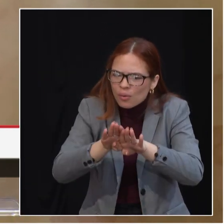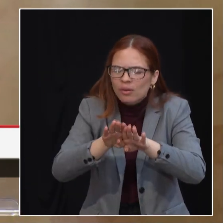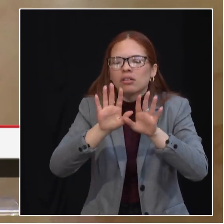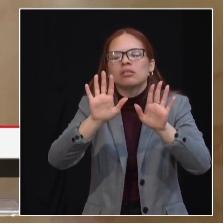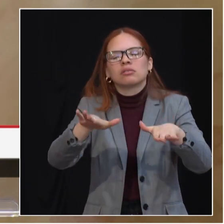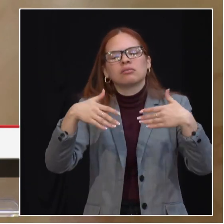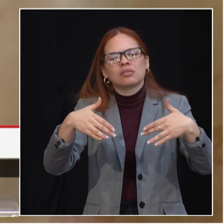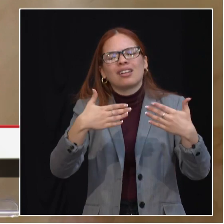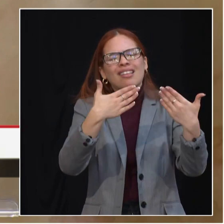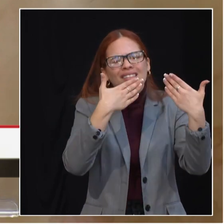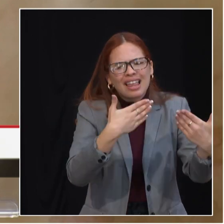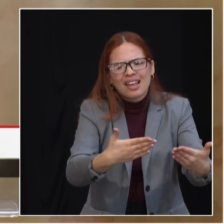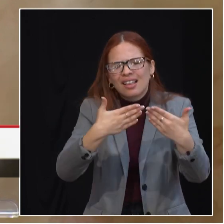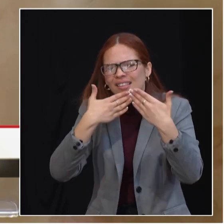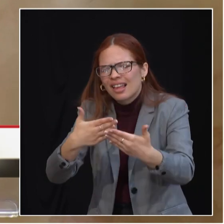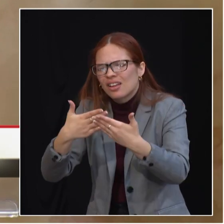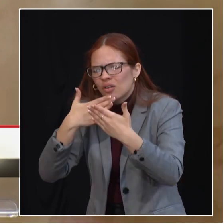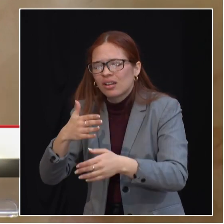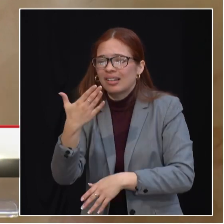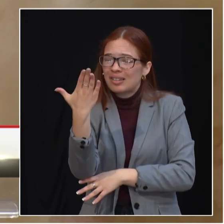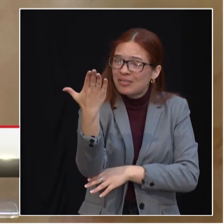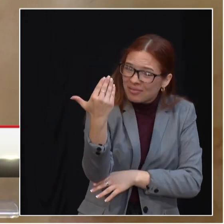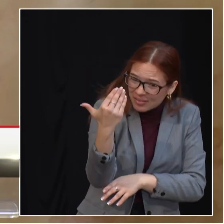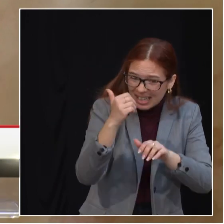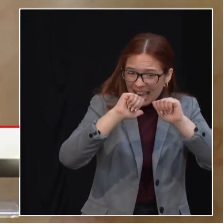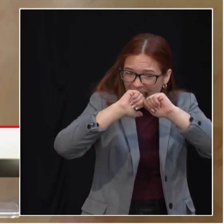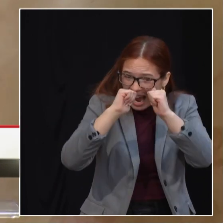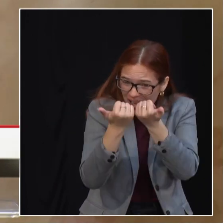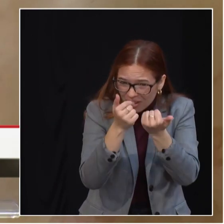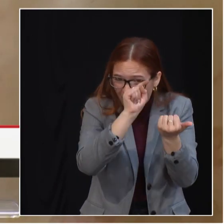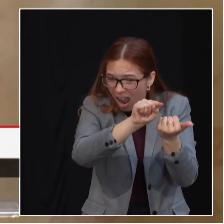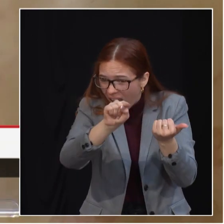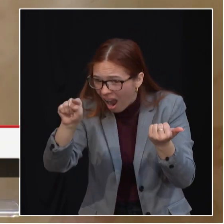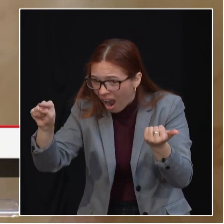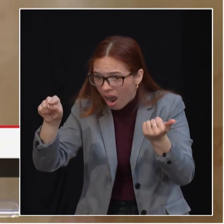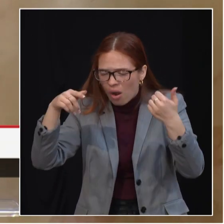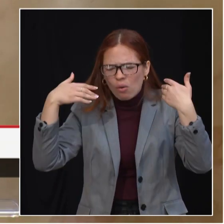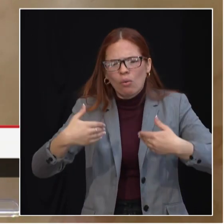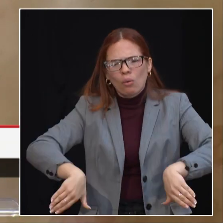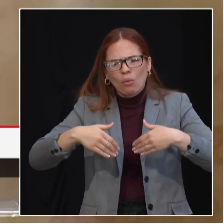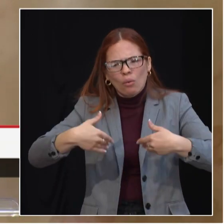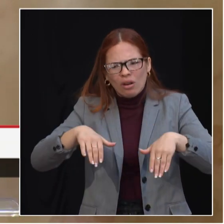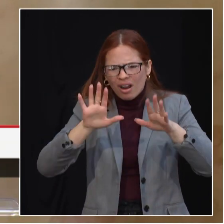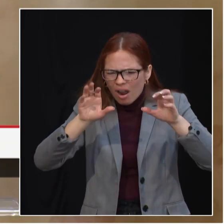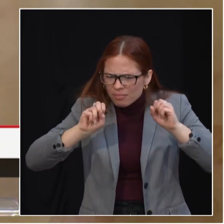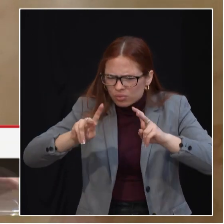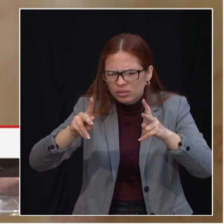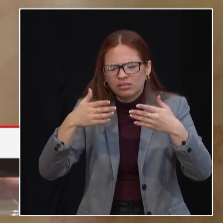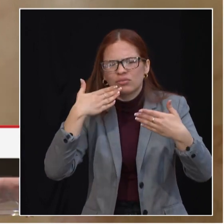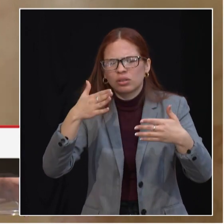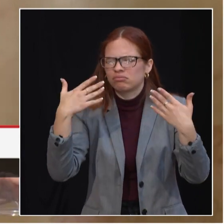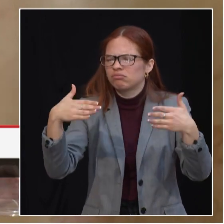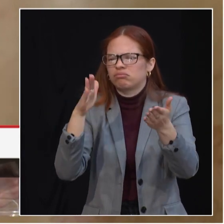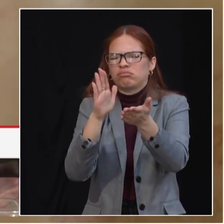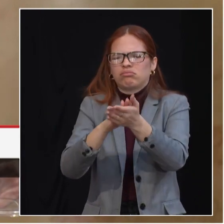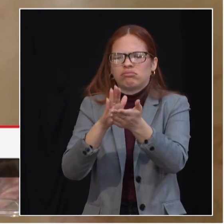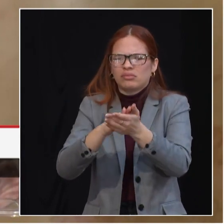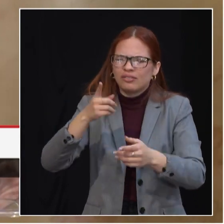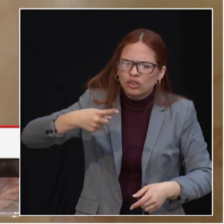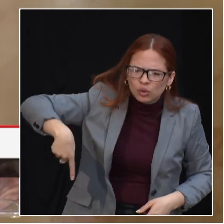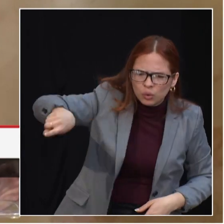different agencies who came here today to share opportunities. Let's give them a round of applause. Thank you to